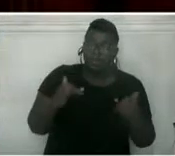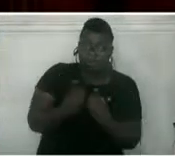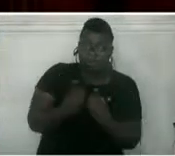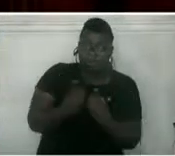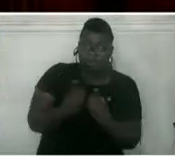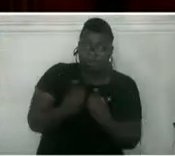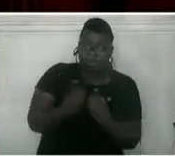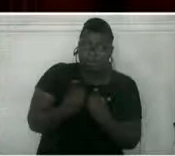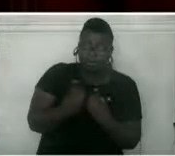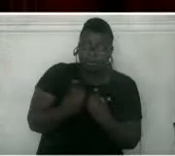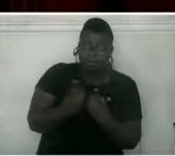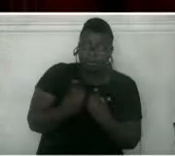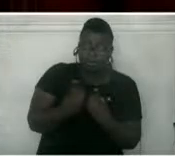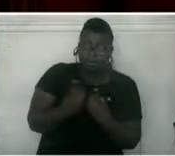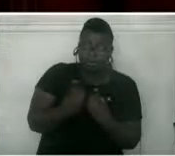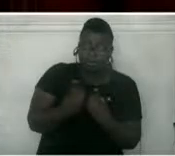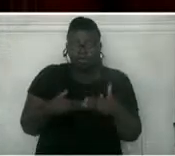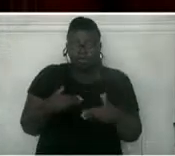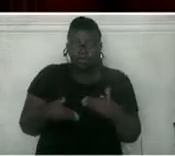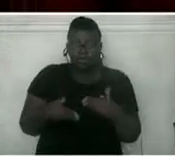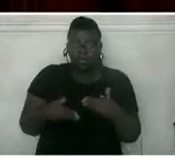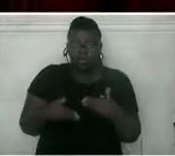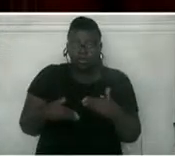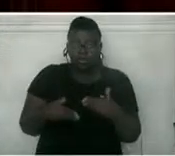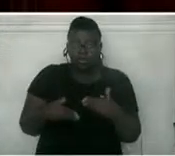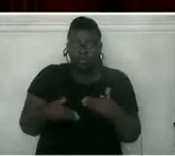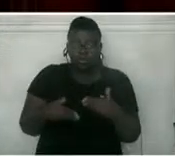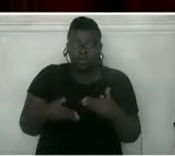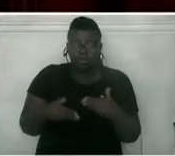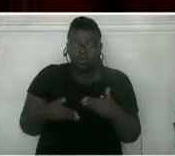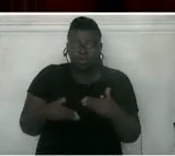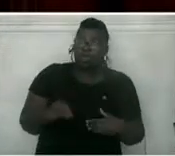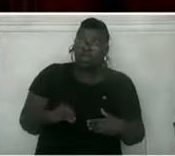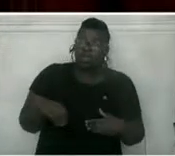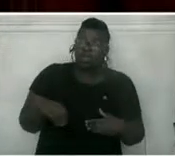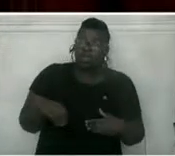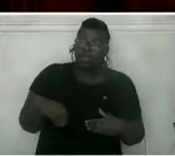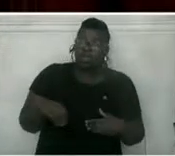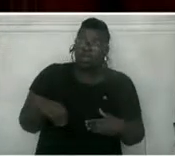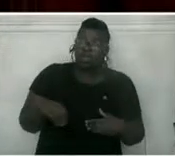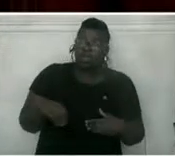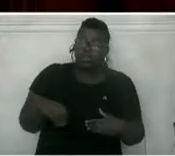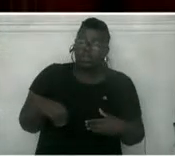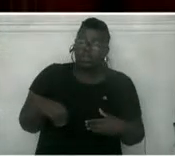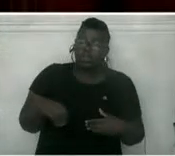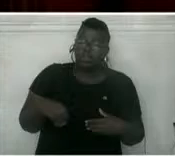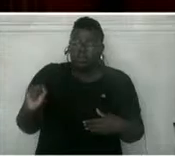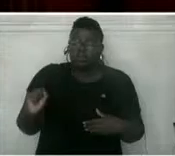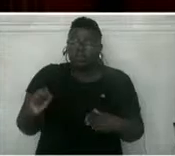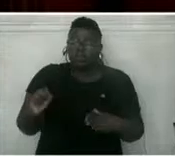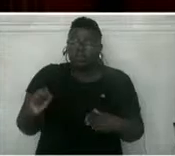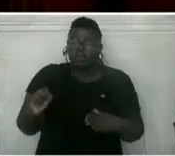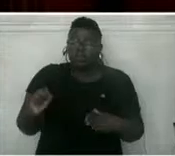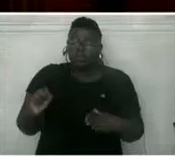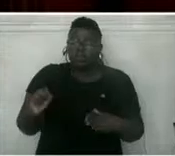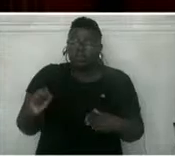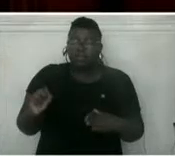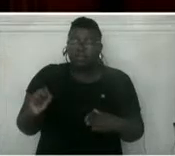with processing other 40 appeals. The department will continue to work with the